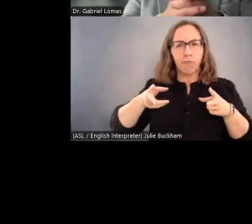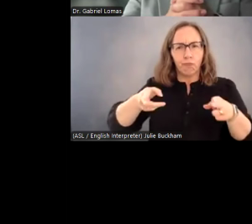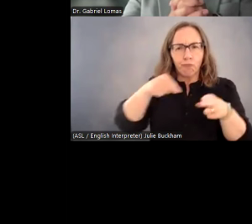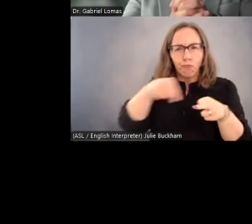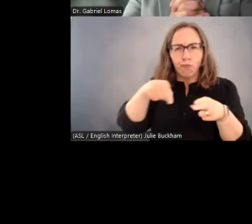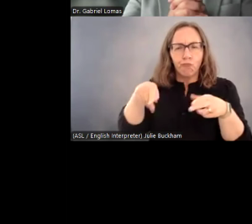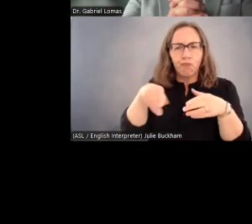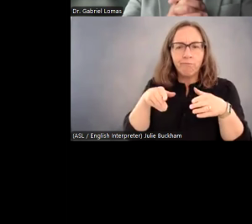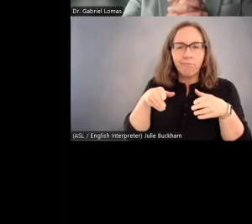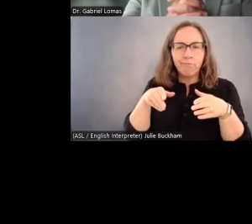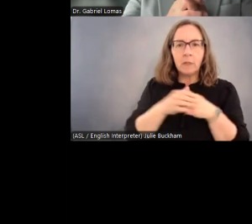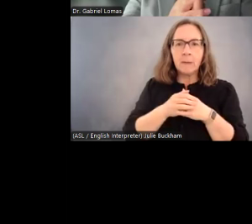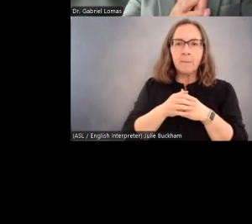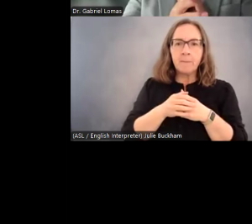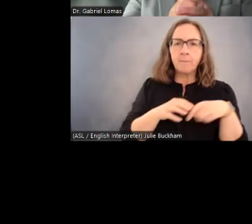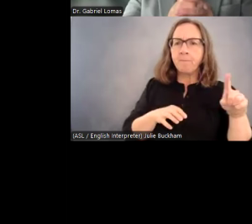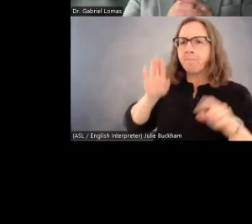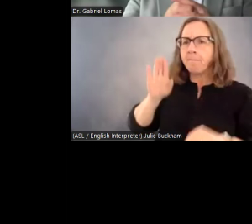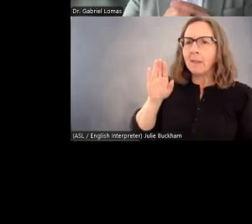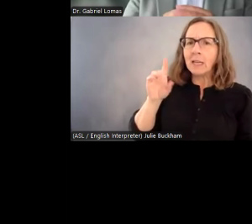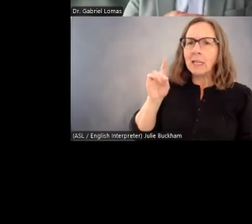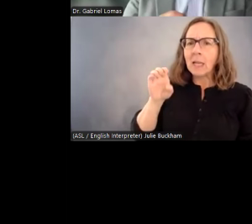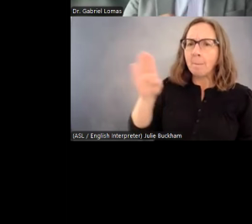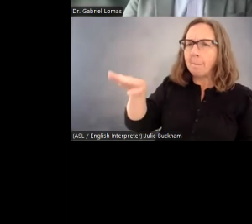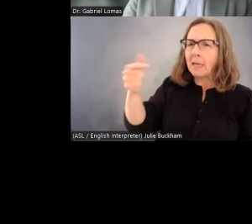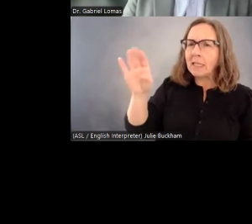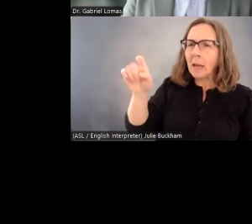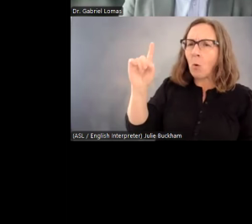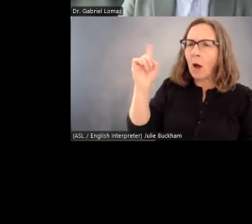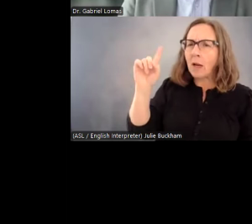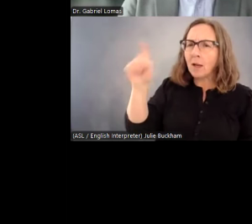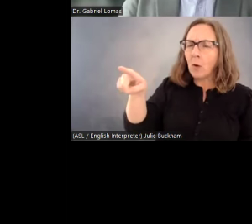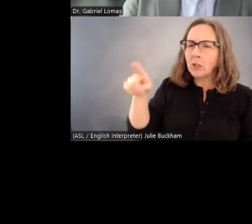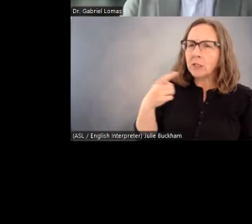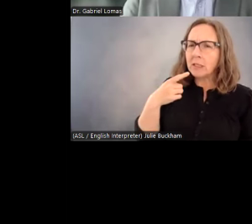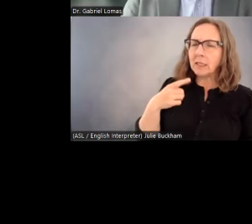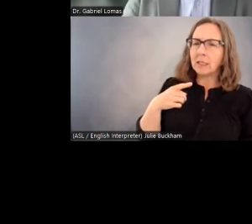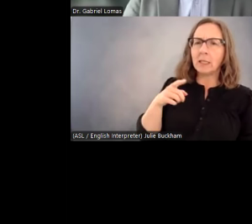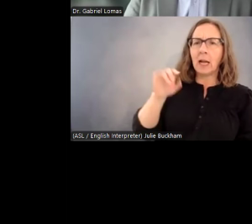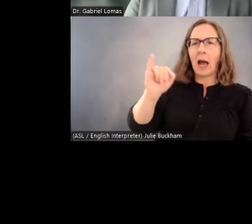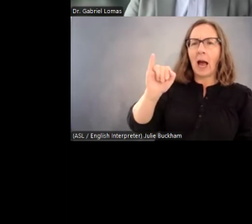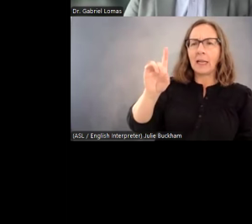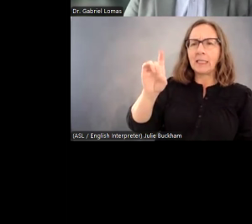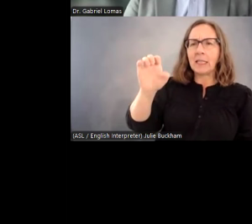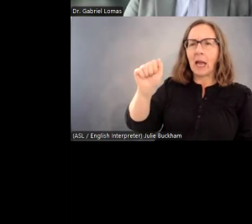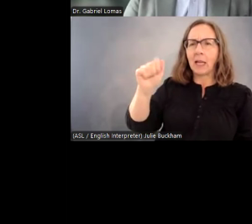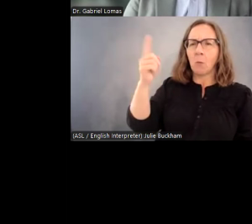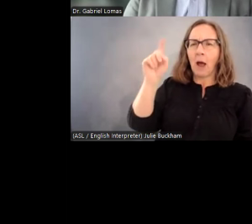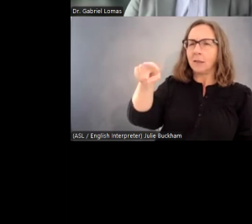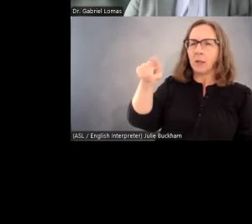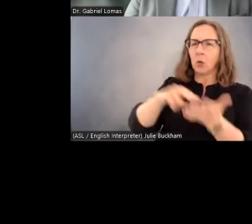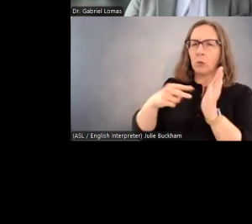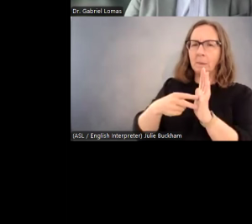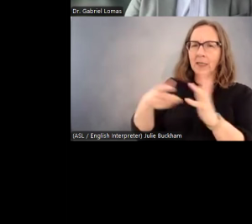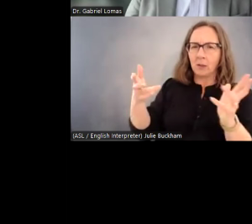space. Gabe, there was a question. Do you want to Yep. just, the Individual Disability Education Act, a question about what that is?